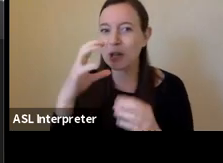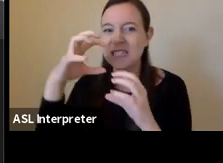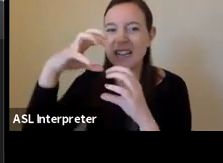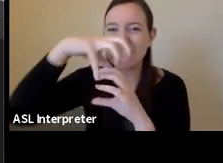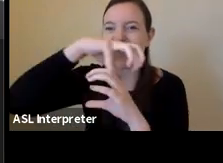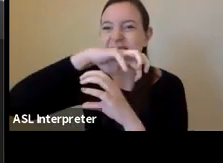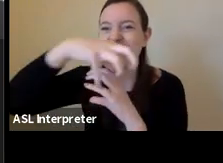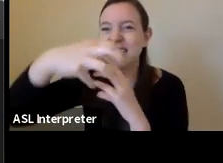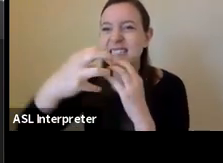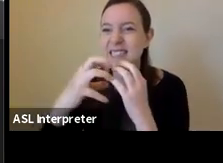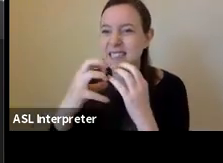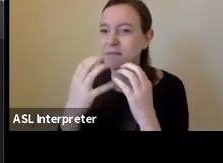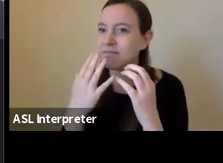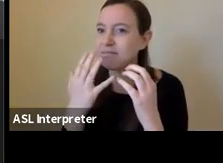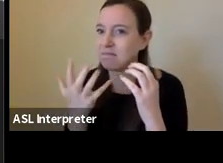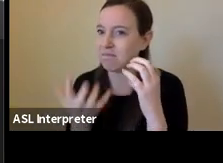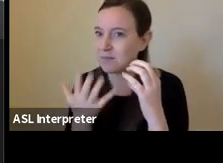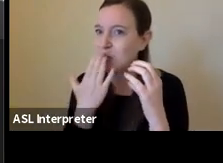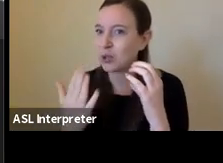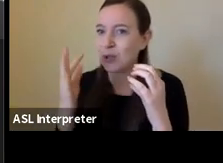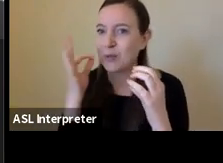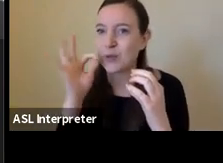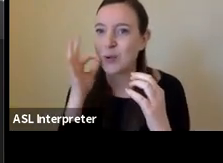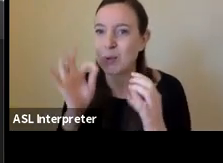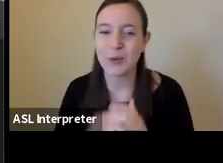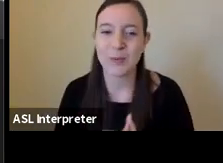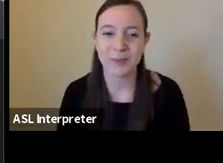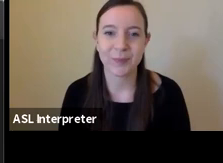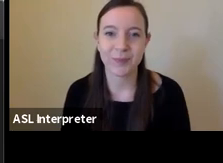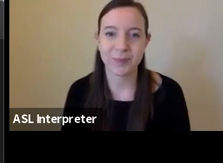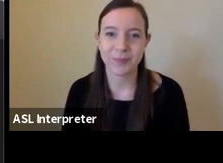there, yep, was nice. Oh,